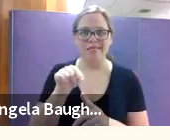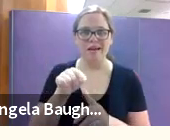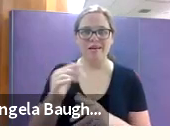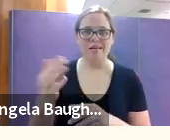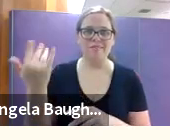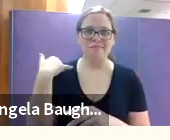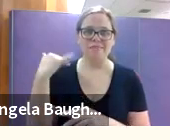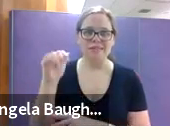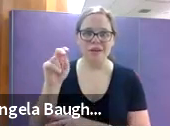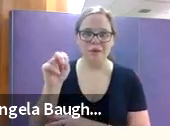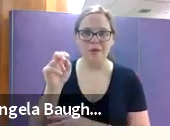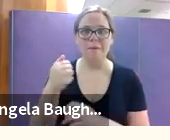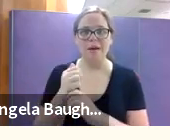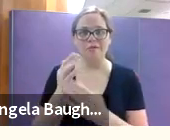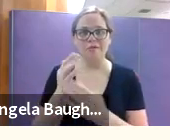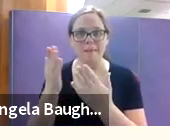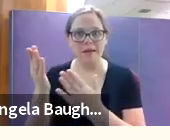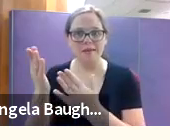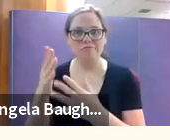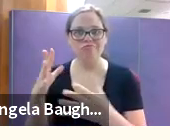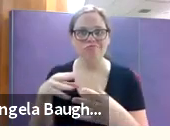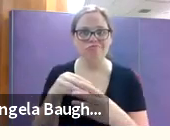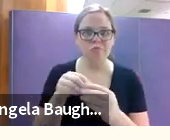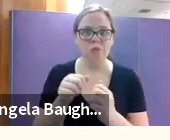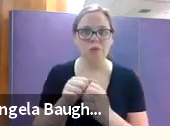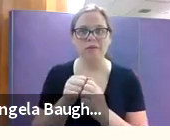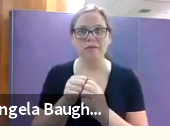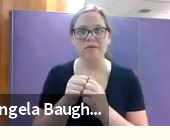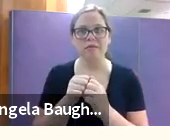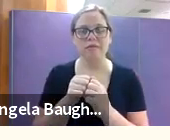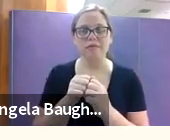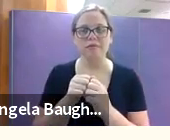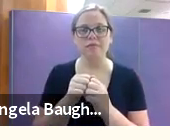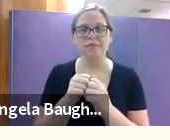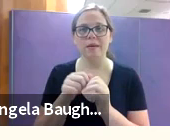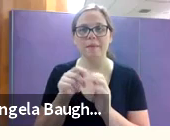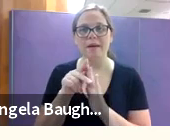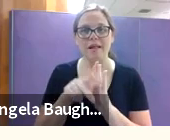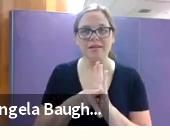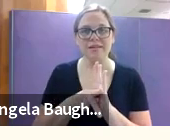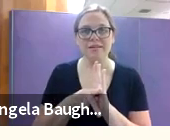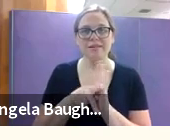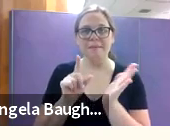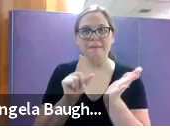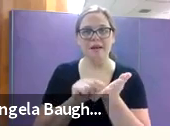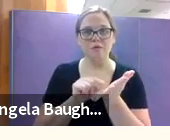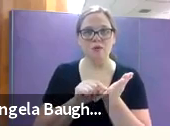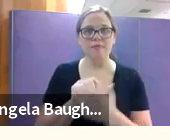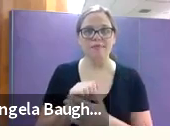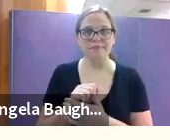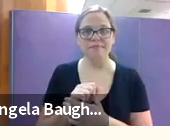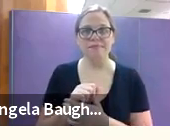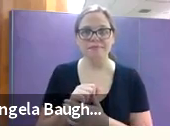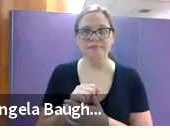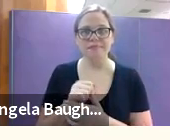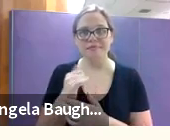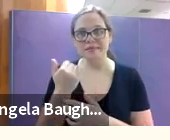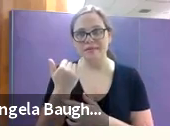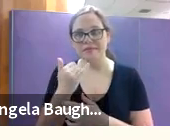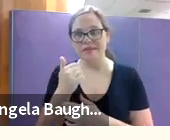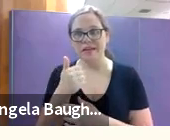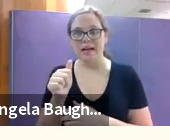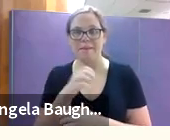made recommendations which were incorporated into the policy manual. So if any of the